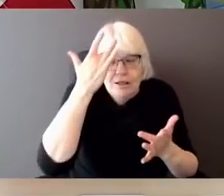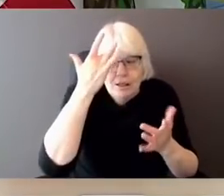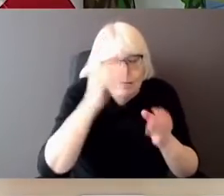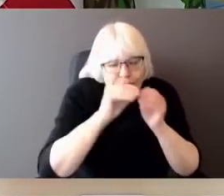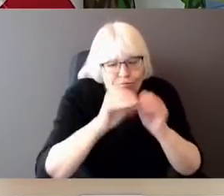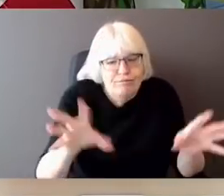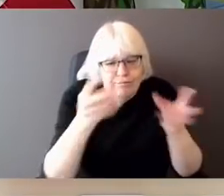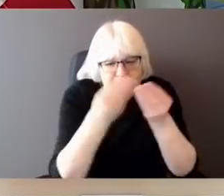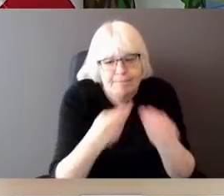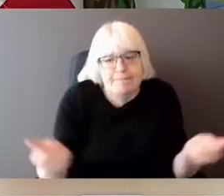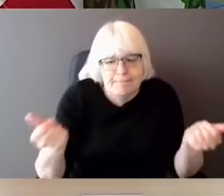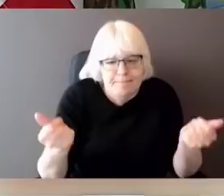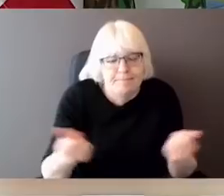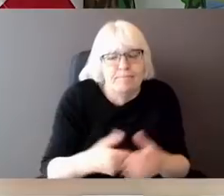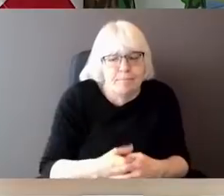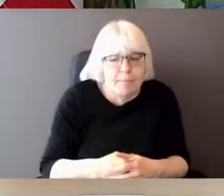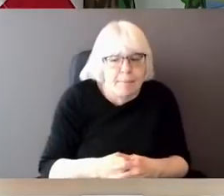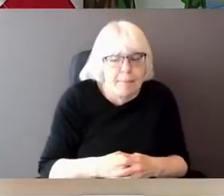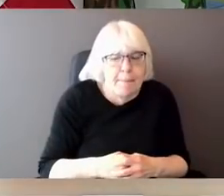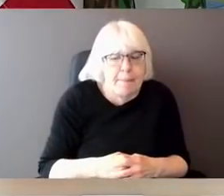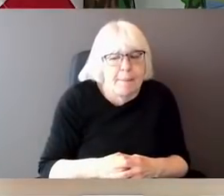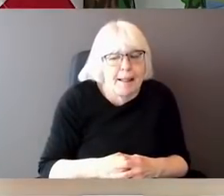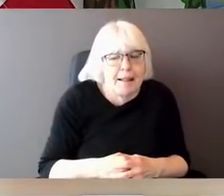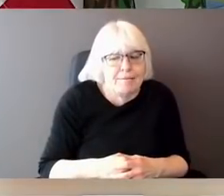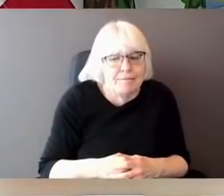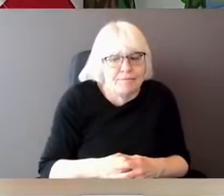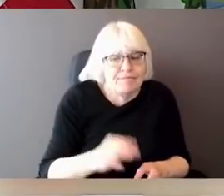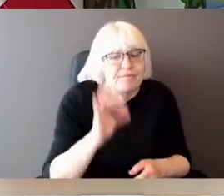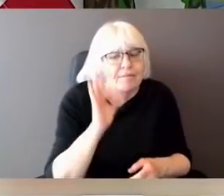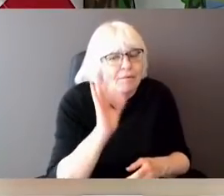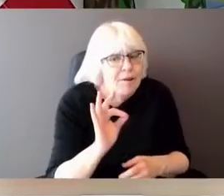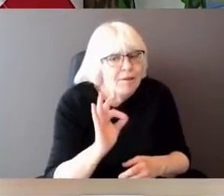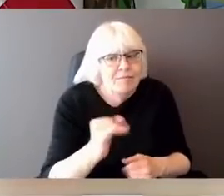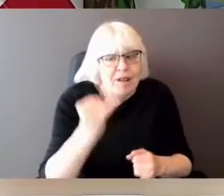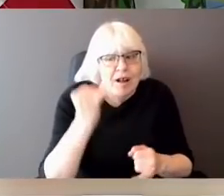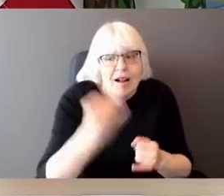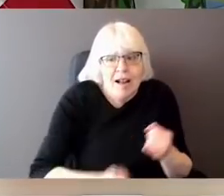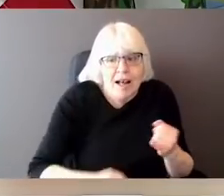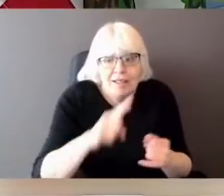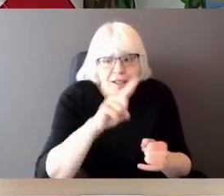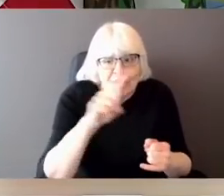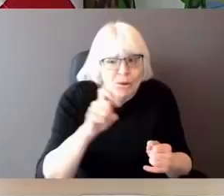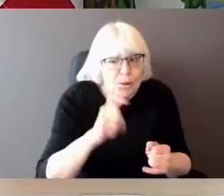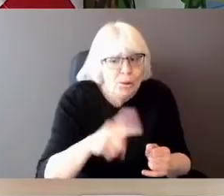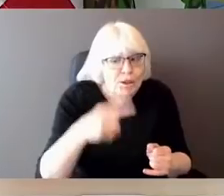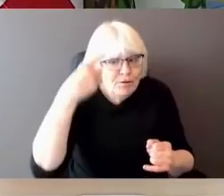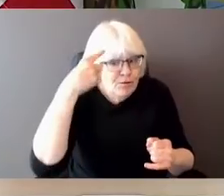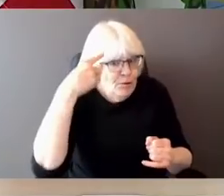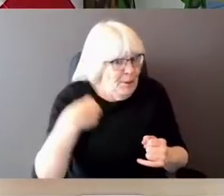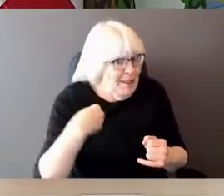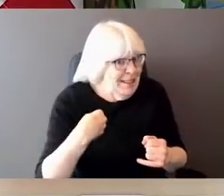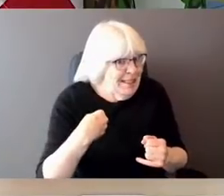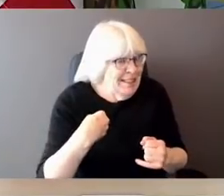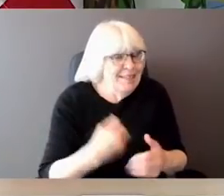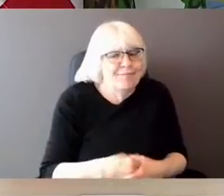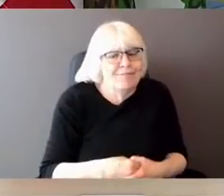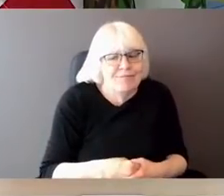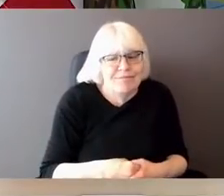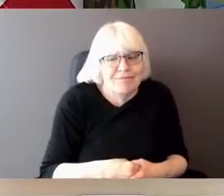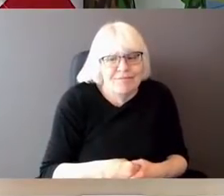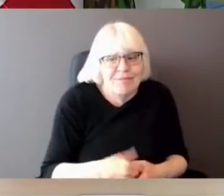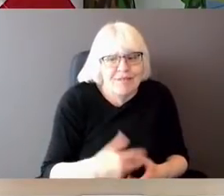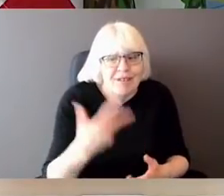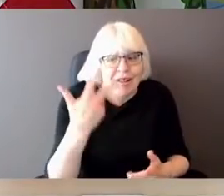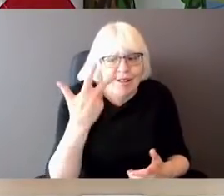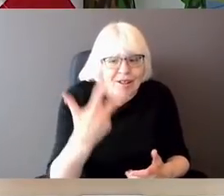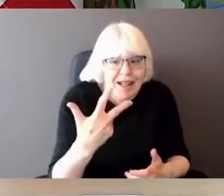Got it. Okay. Last thing for me, I guess, is for the three-step relaxation of